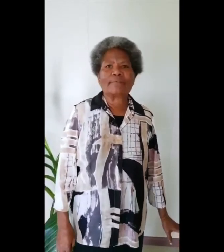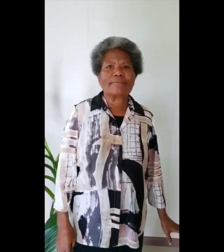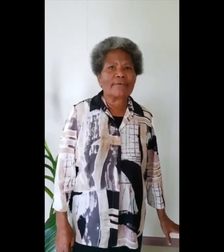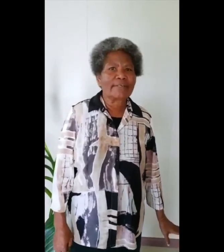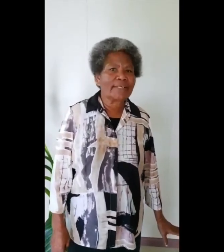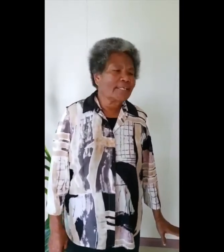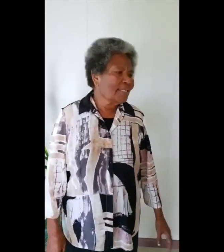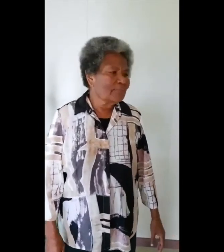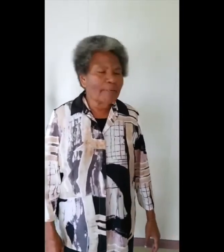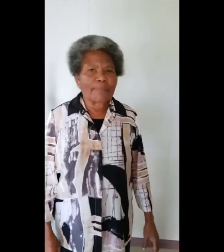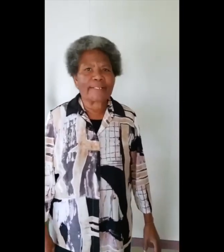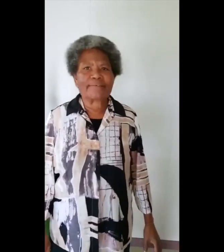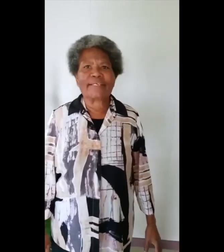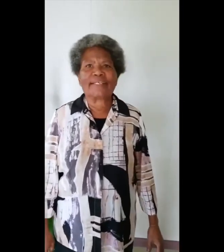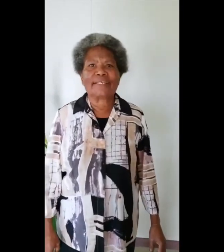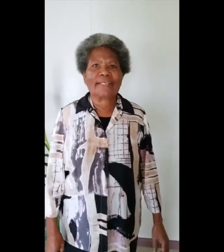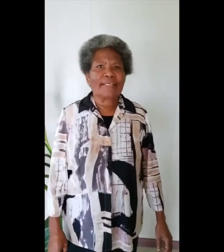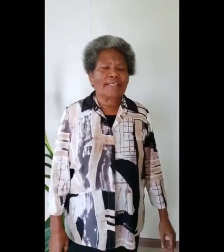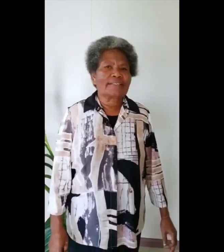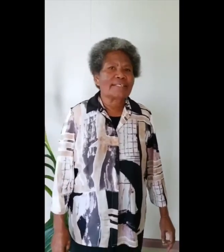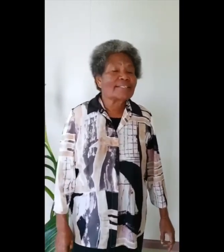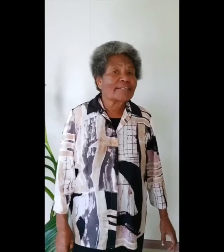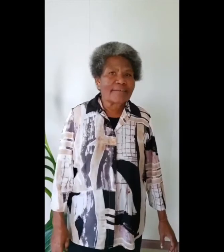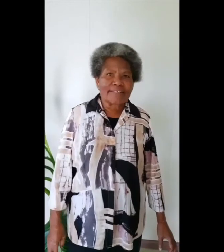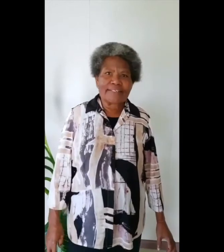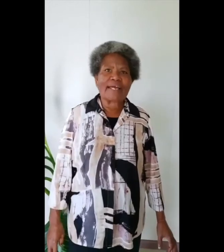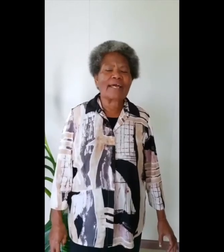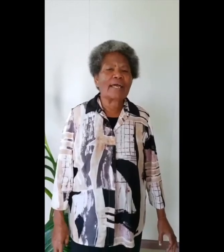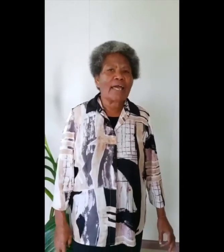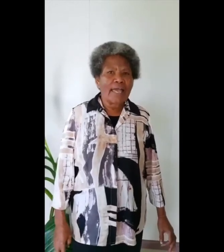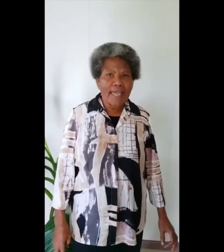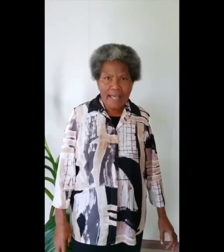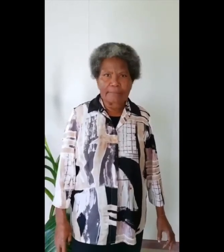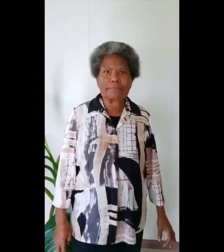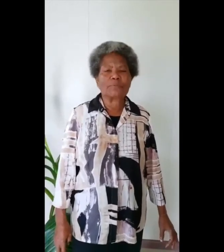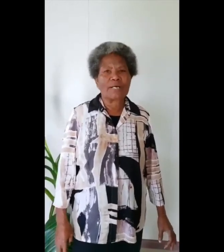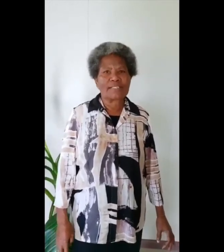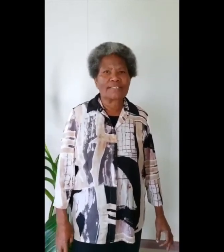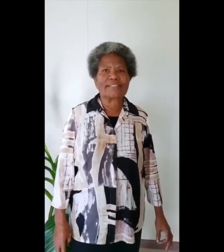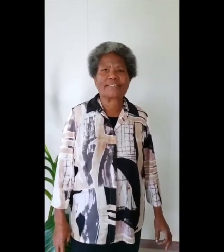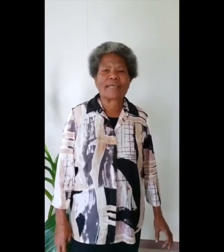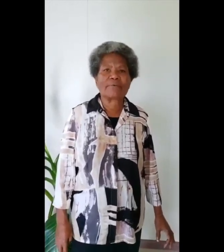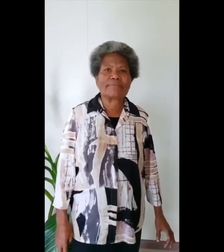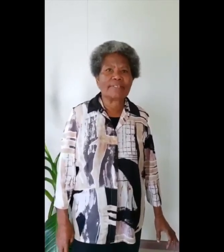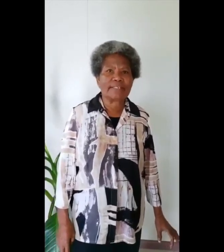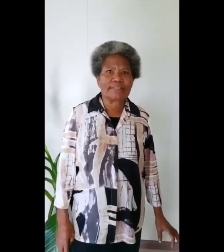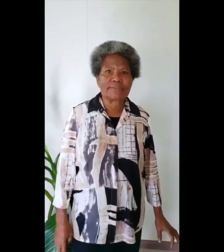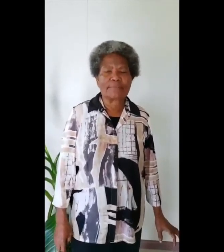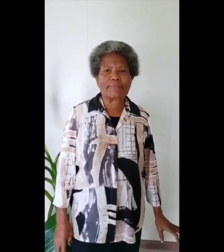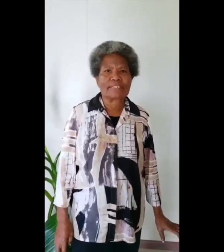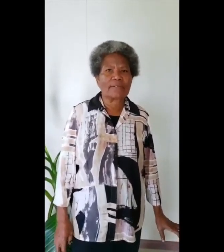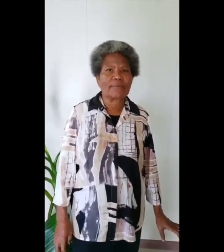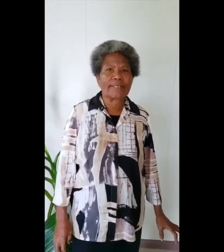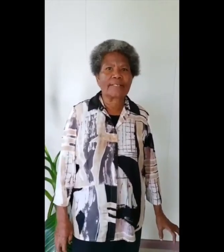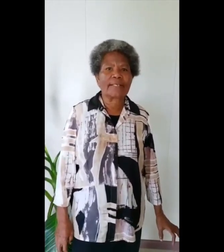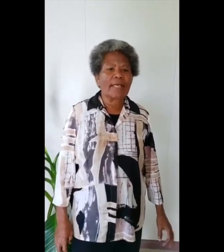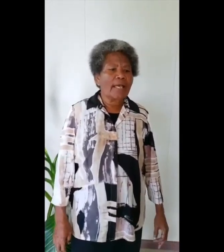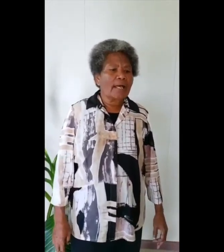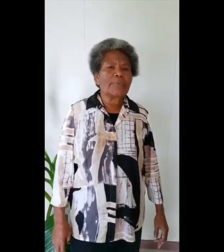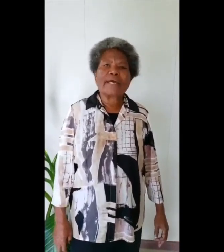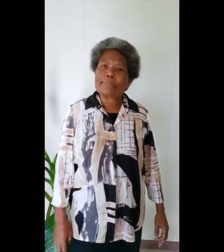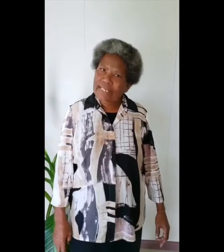the work of God in Papua New Guinea. Such a great help to us in this time of need to keep us